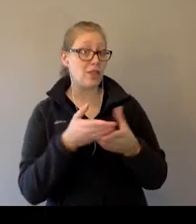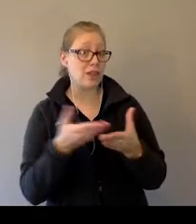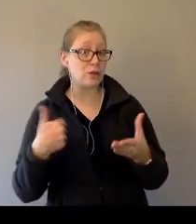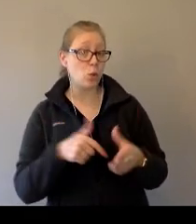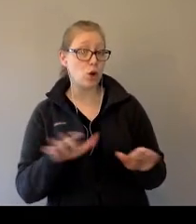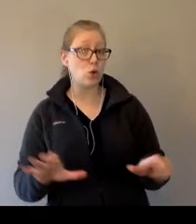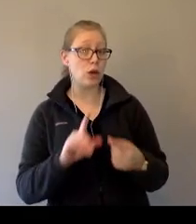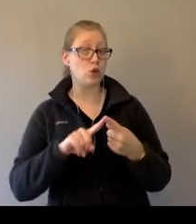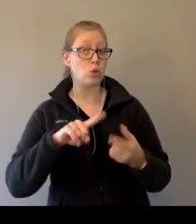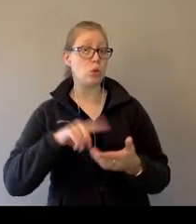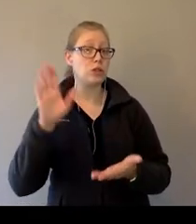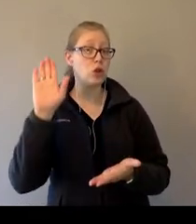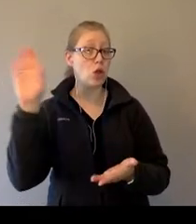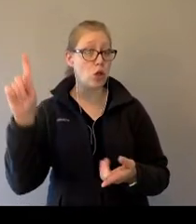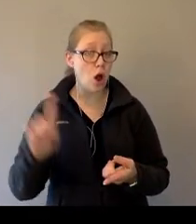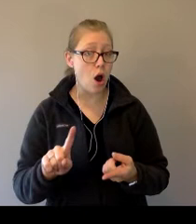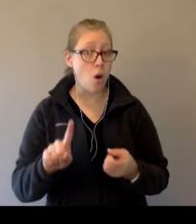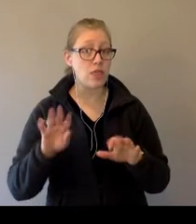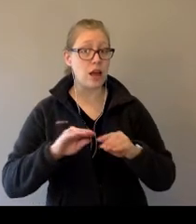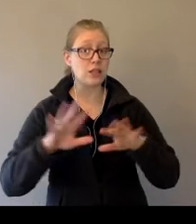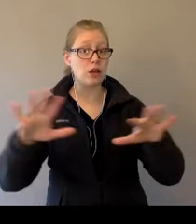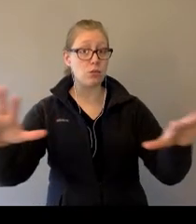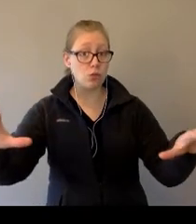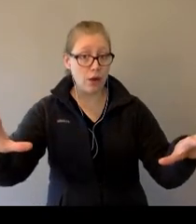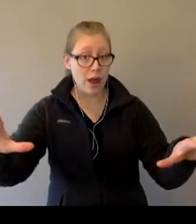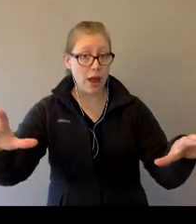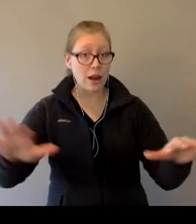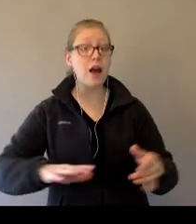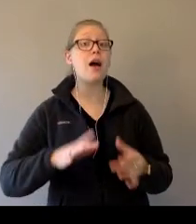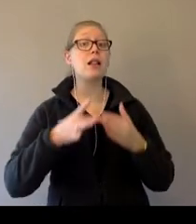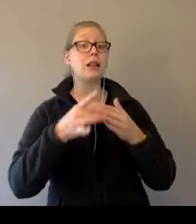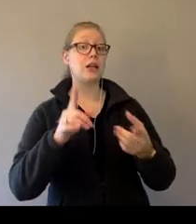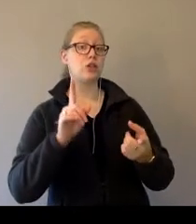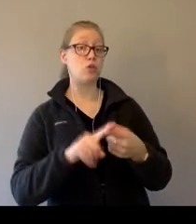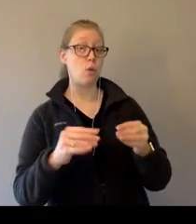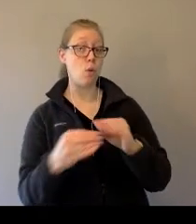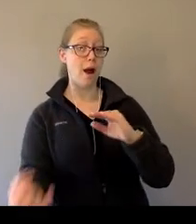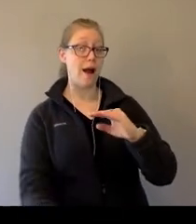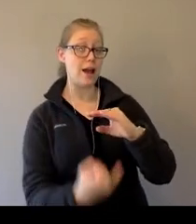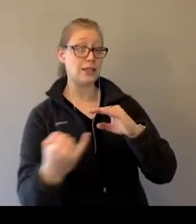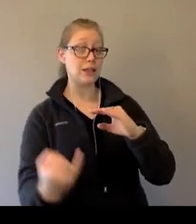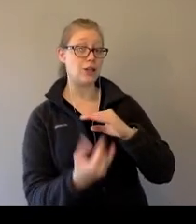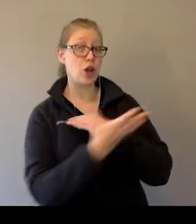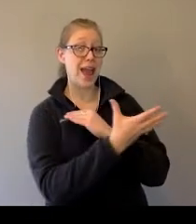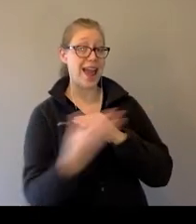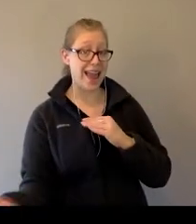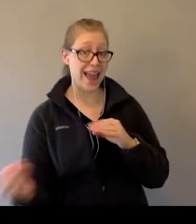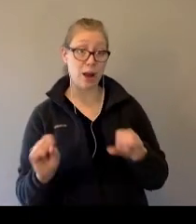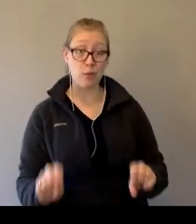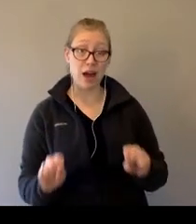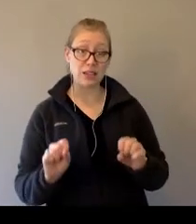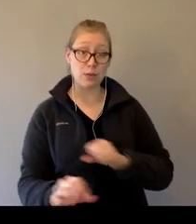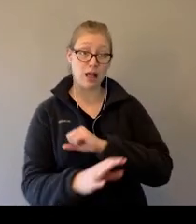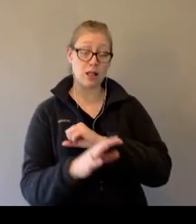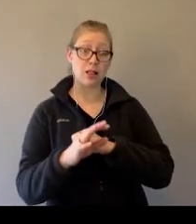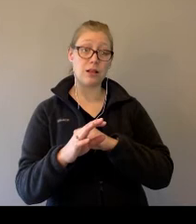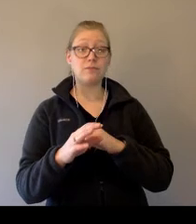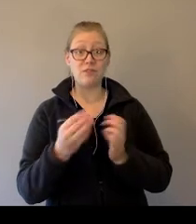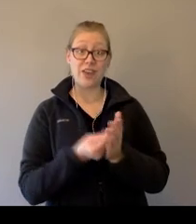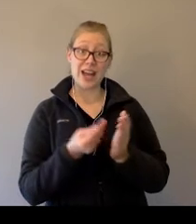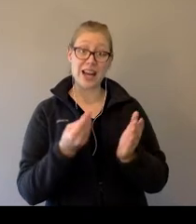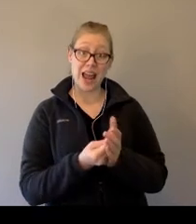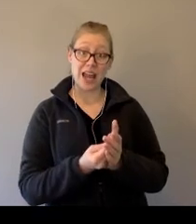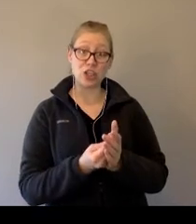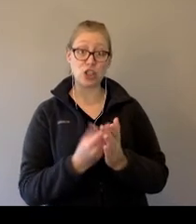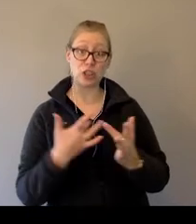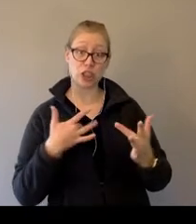and shelter-in-place orders lead to greater isolation and potential financial distress. Now you'll notice that I've included